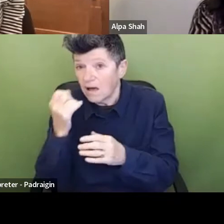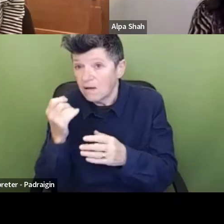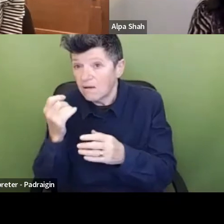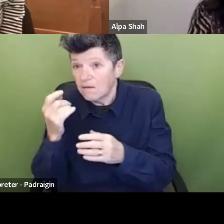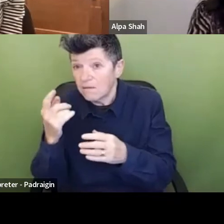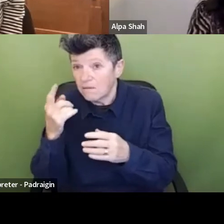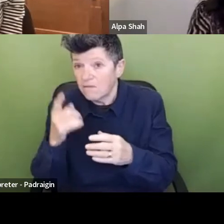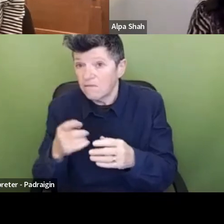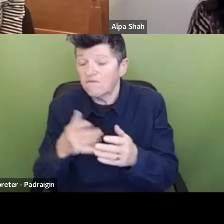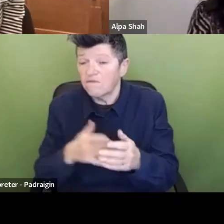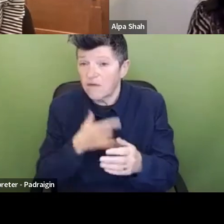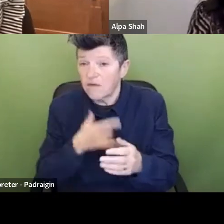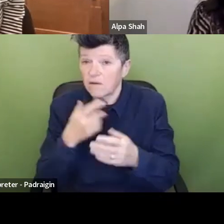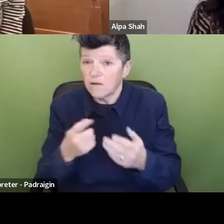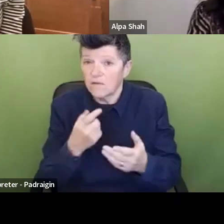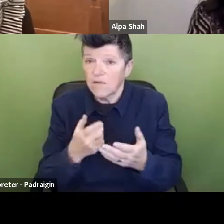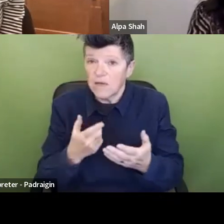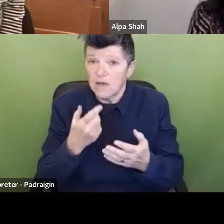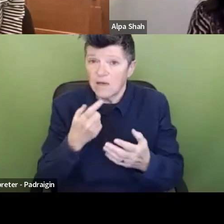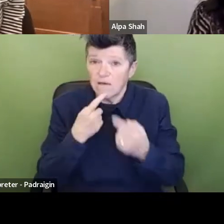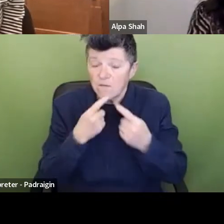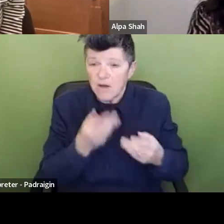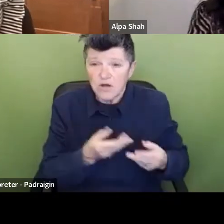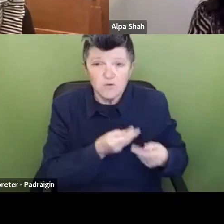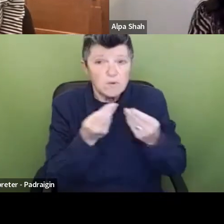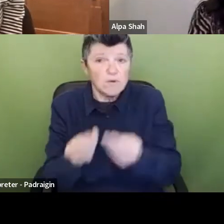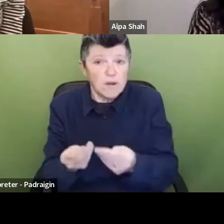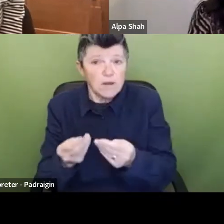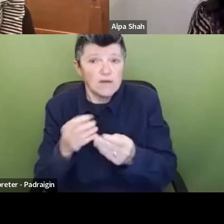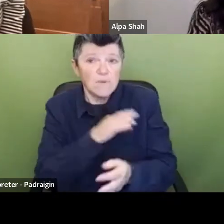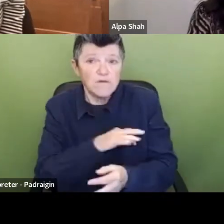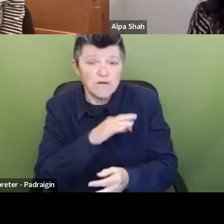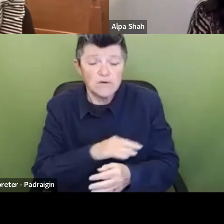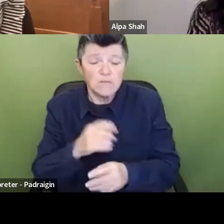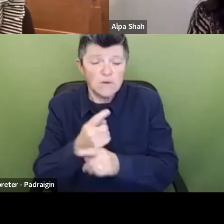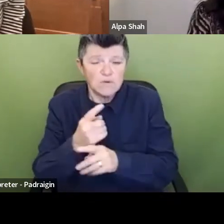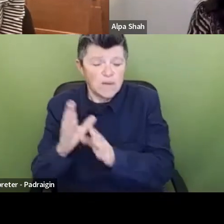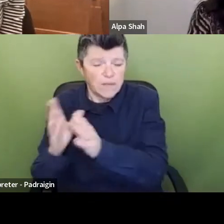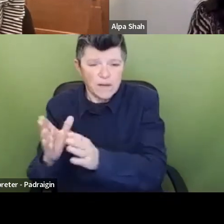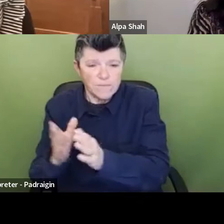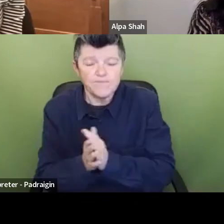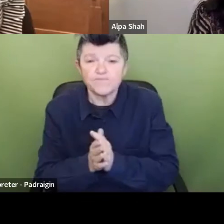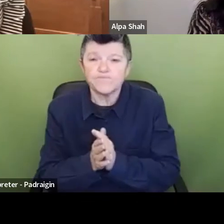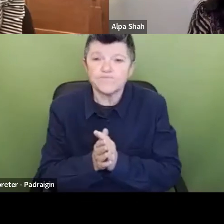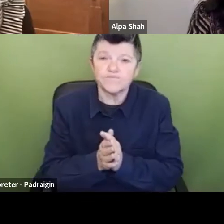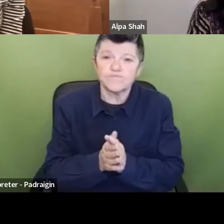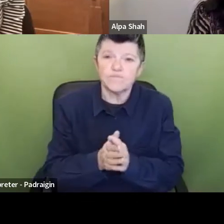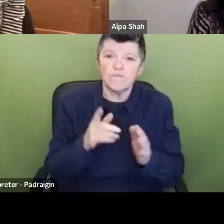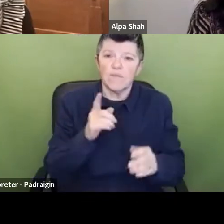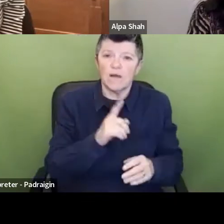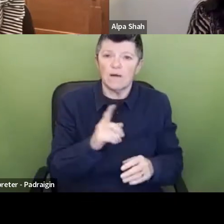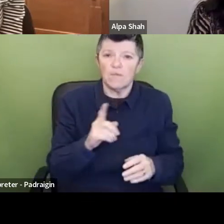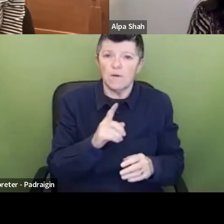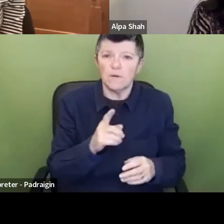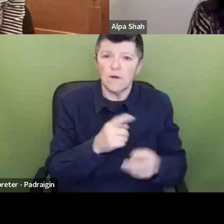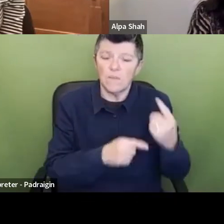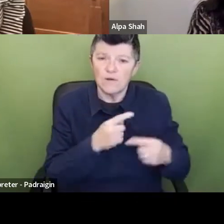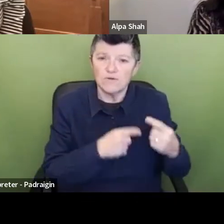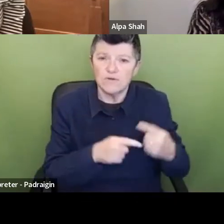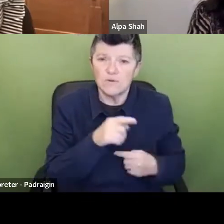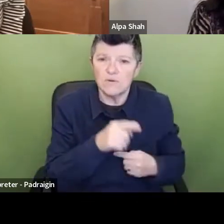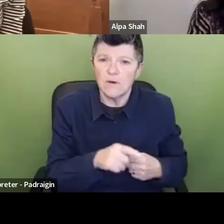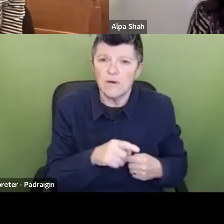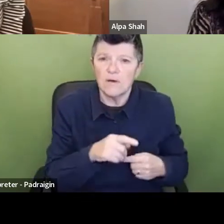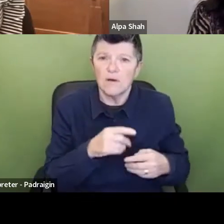beneficial. So I'm not going to touch on that for now, but let's go back to what I started my work with and what I also started talking about today, begging